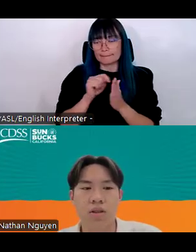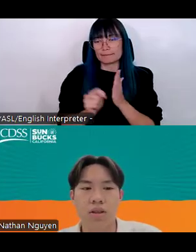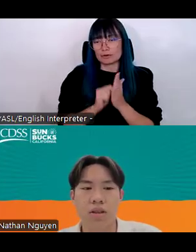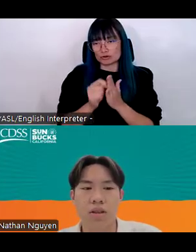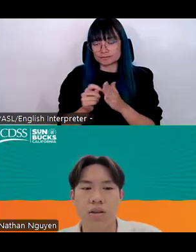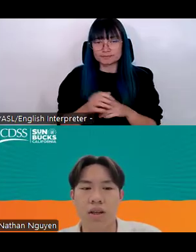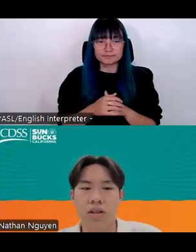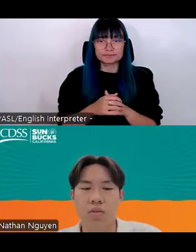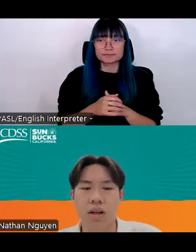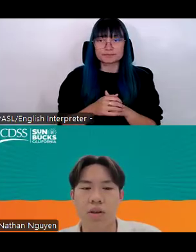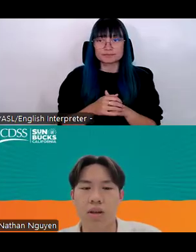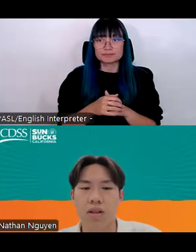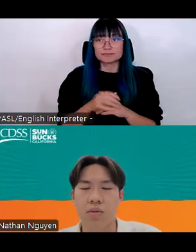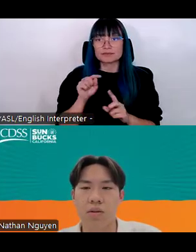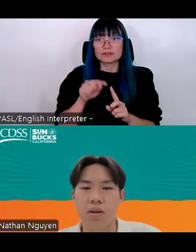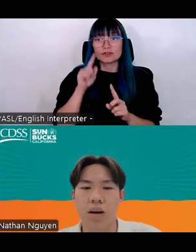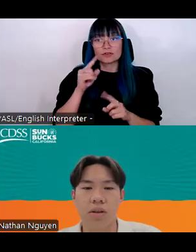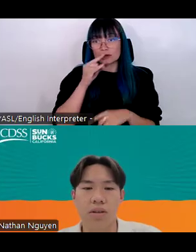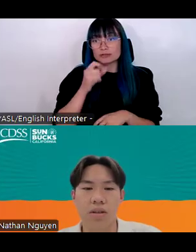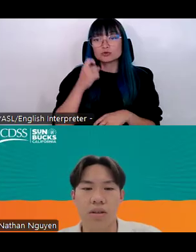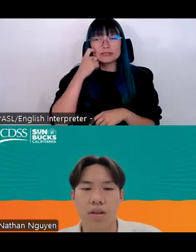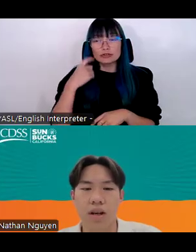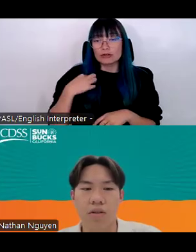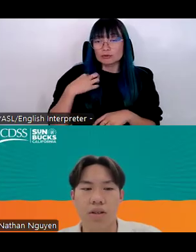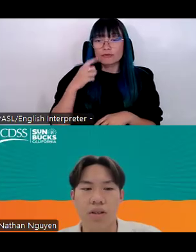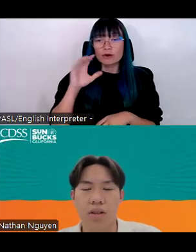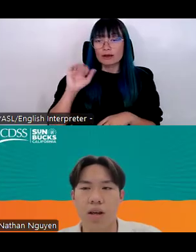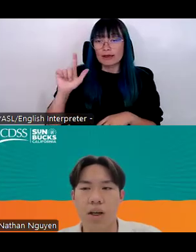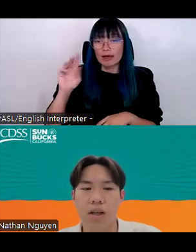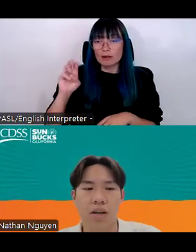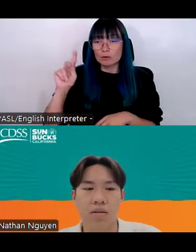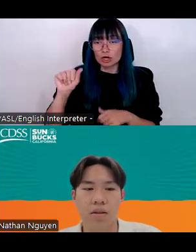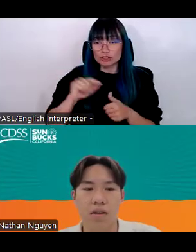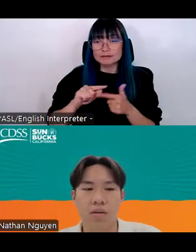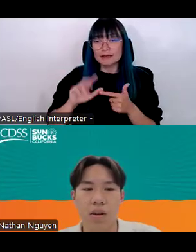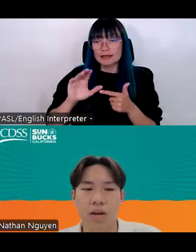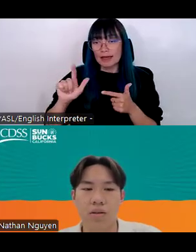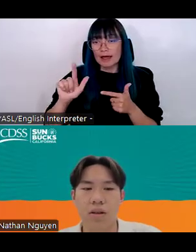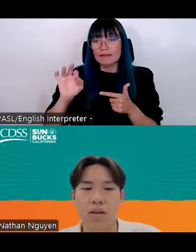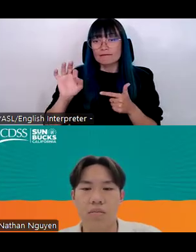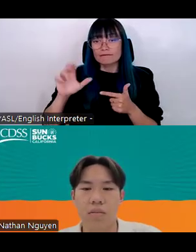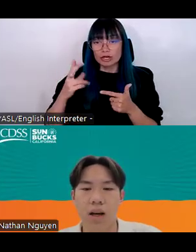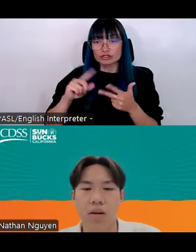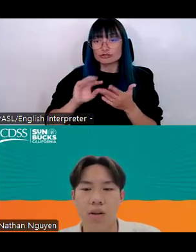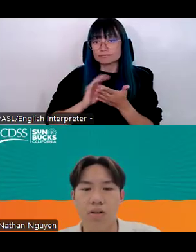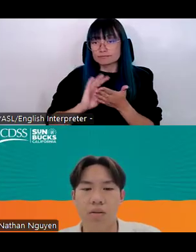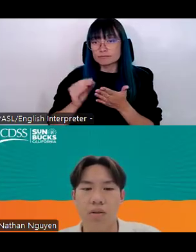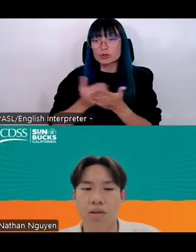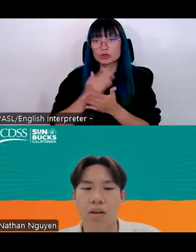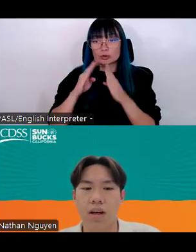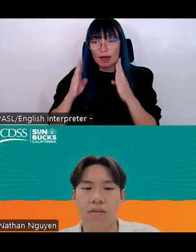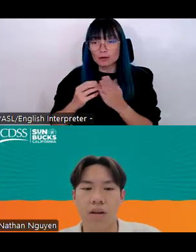These issuances include kids who became newly eligible through CalWorks, CalFresh, and Medi-Cal with a household income at or